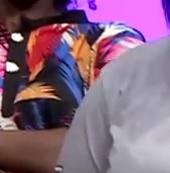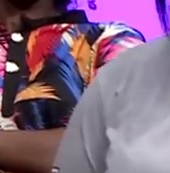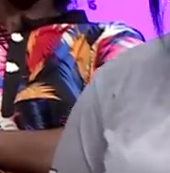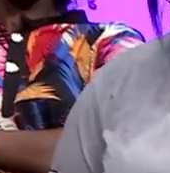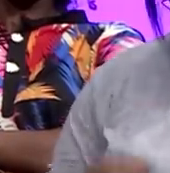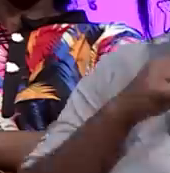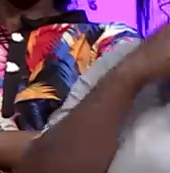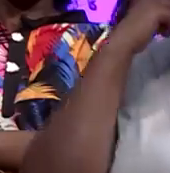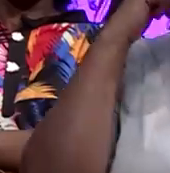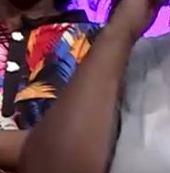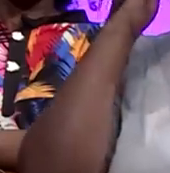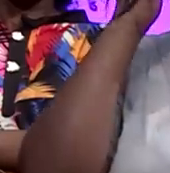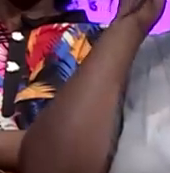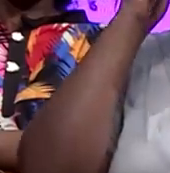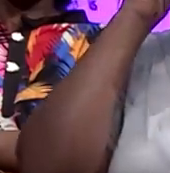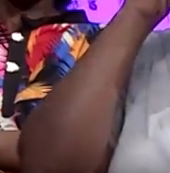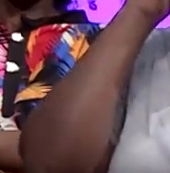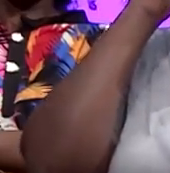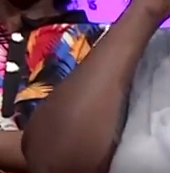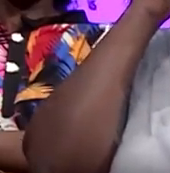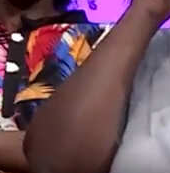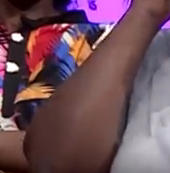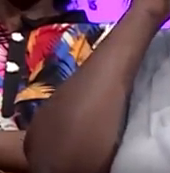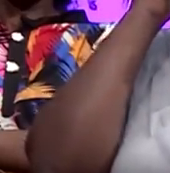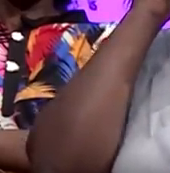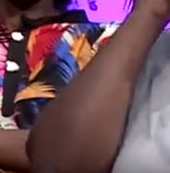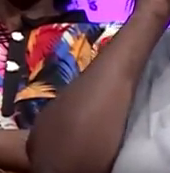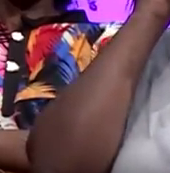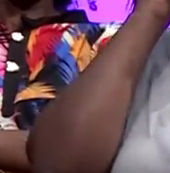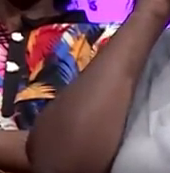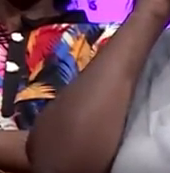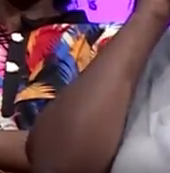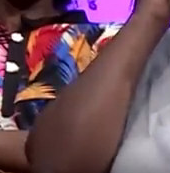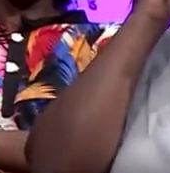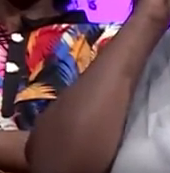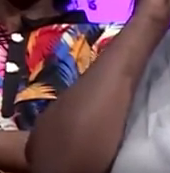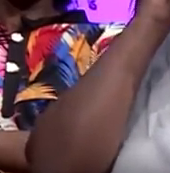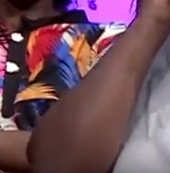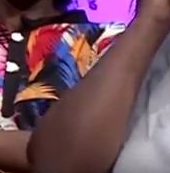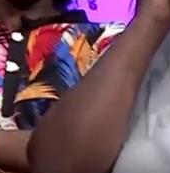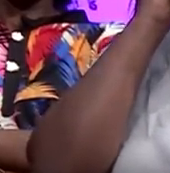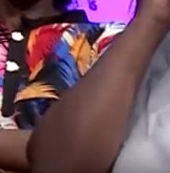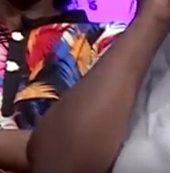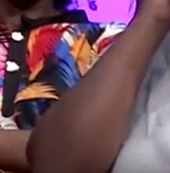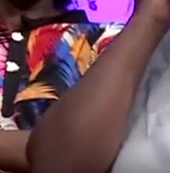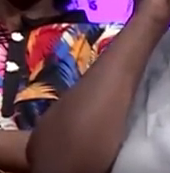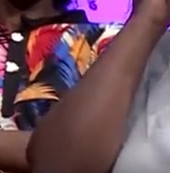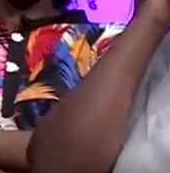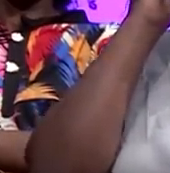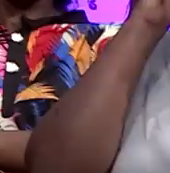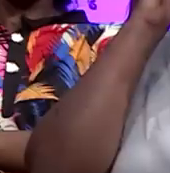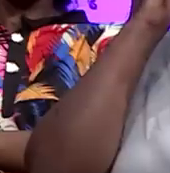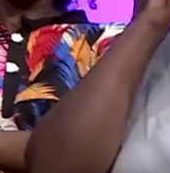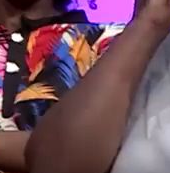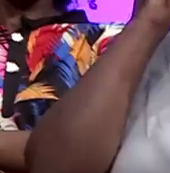He claims to have discovered that the land sold to him is a burial ground. He said that one of his staff witnessed the burial